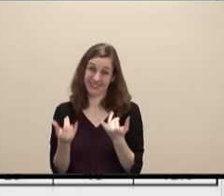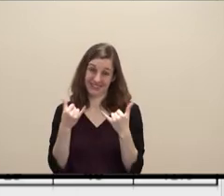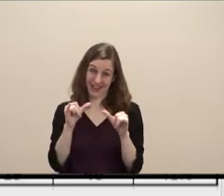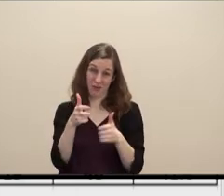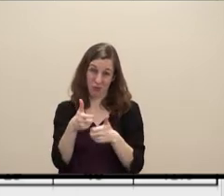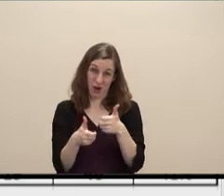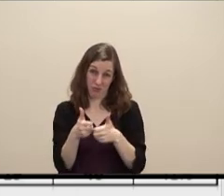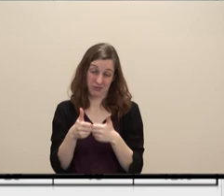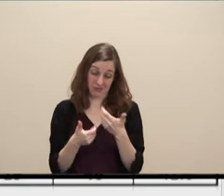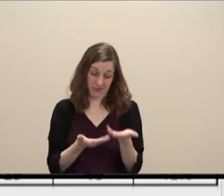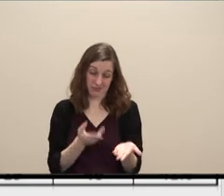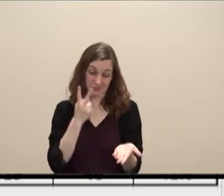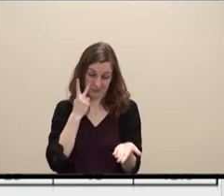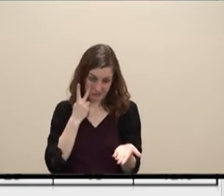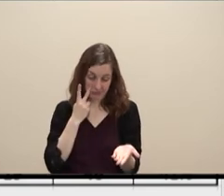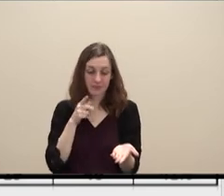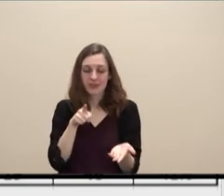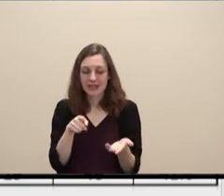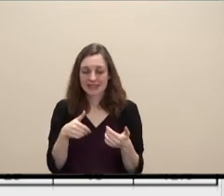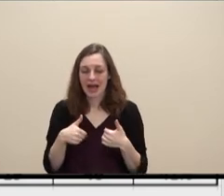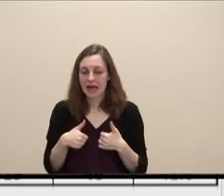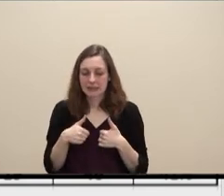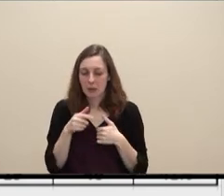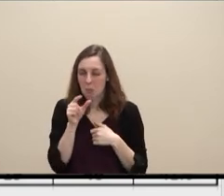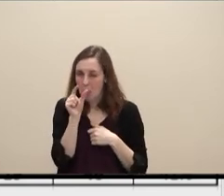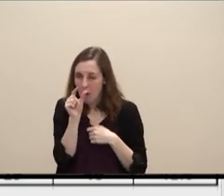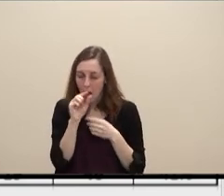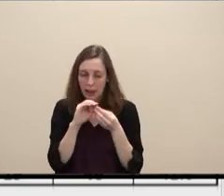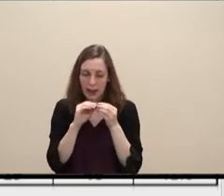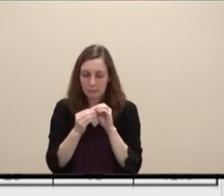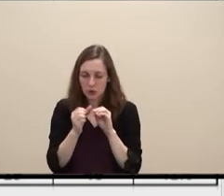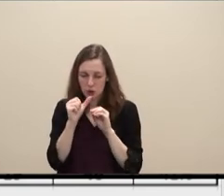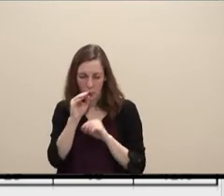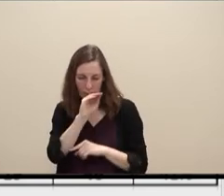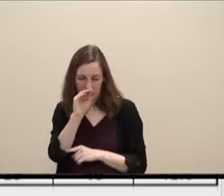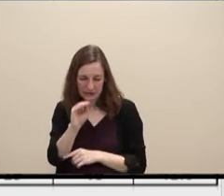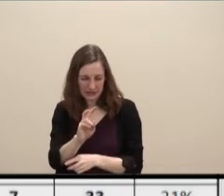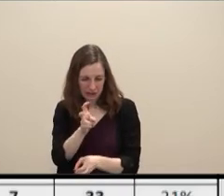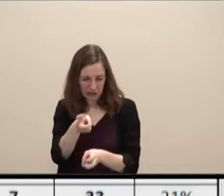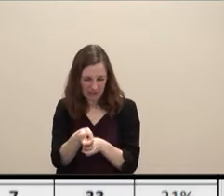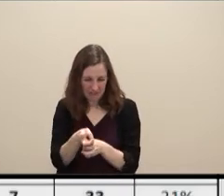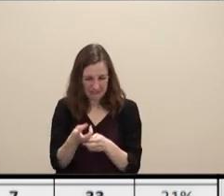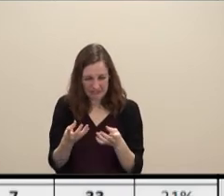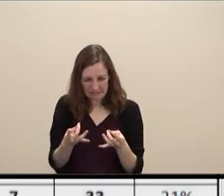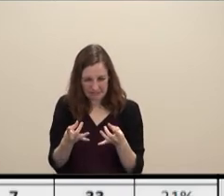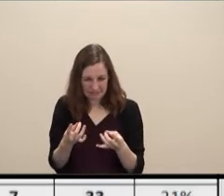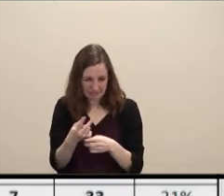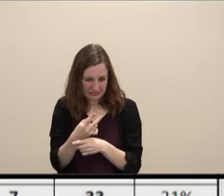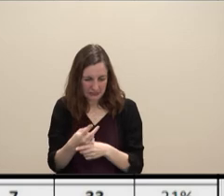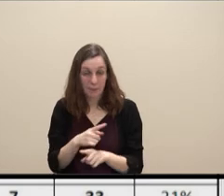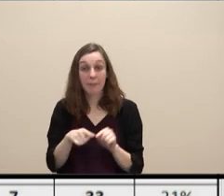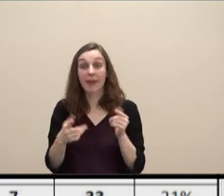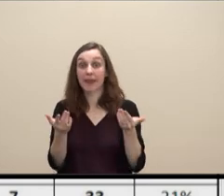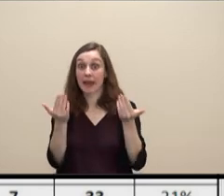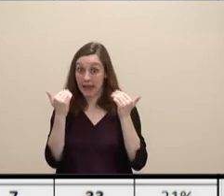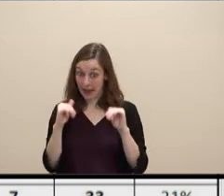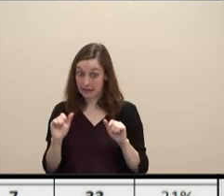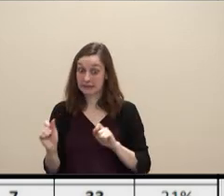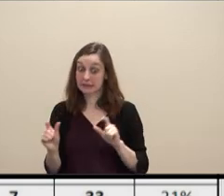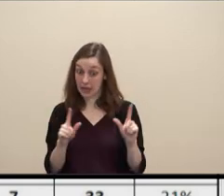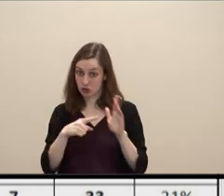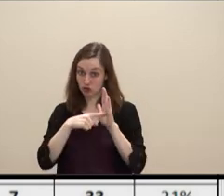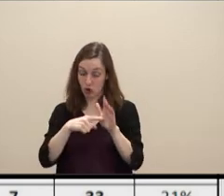there. This one has small numbers to it, so percents are kind of tricky when you talk about it. The next slide I have